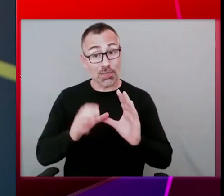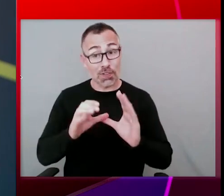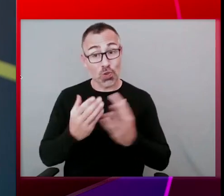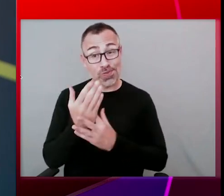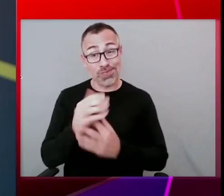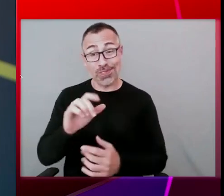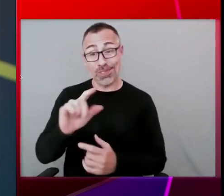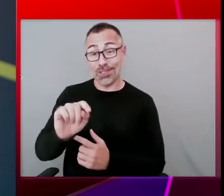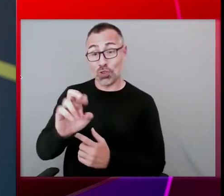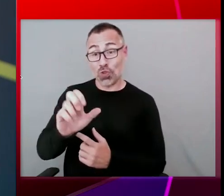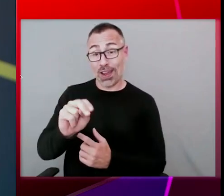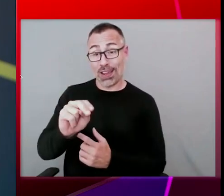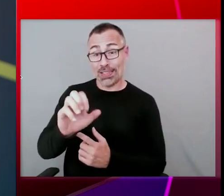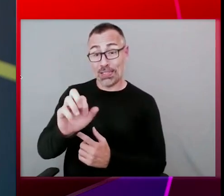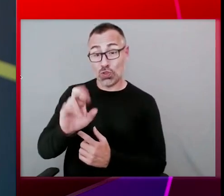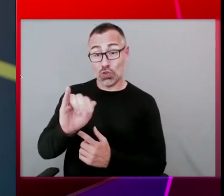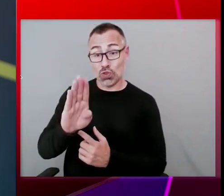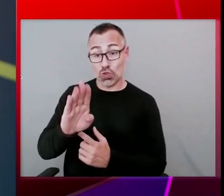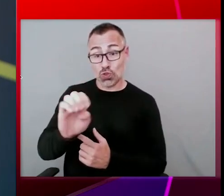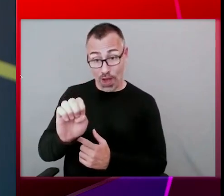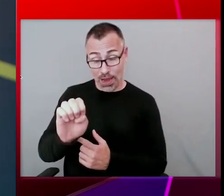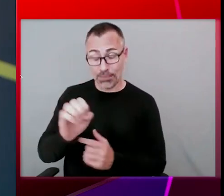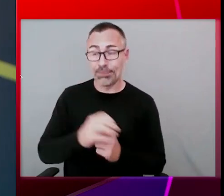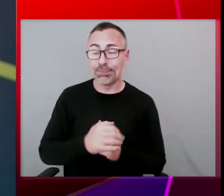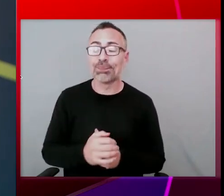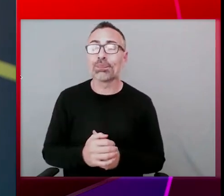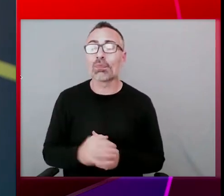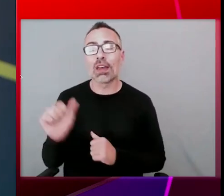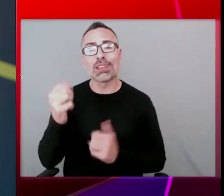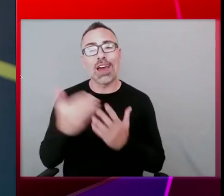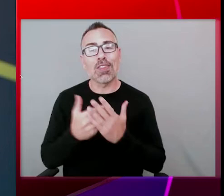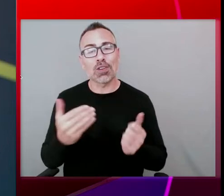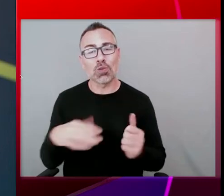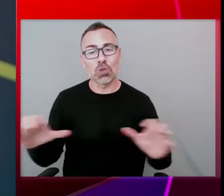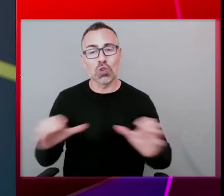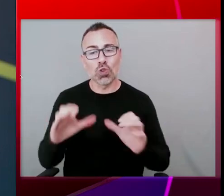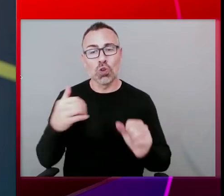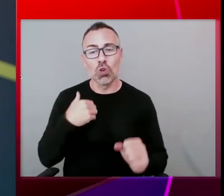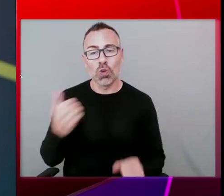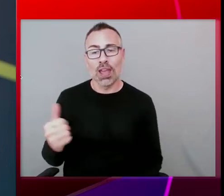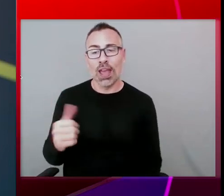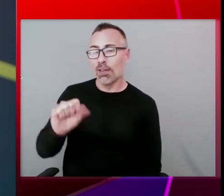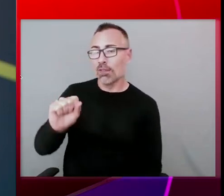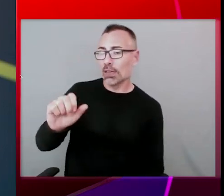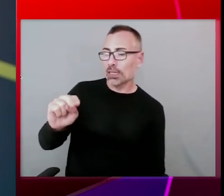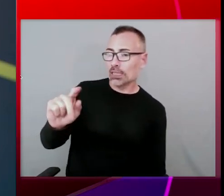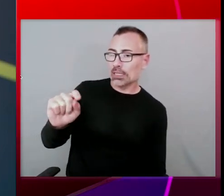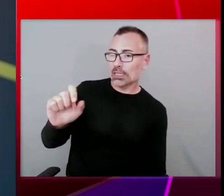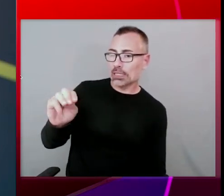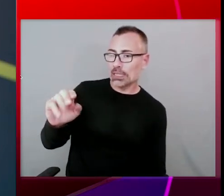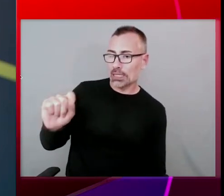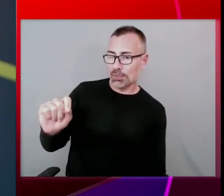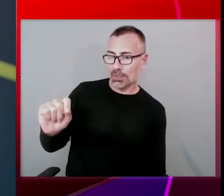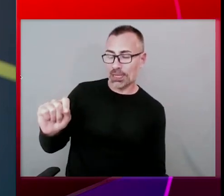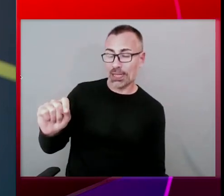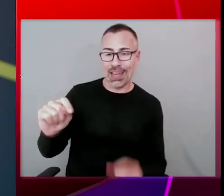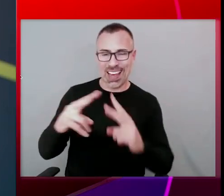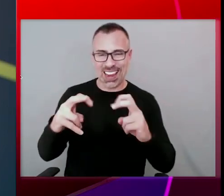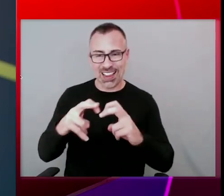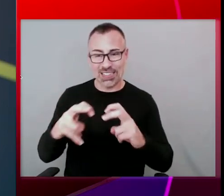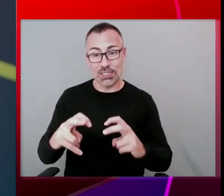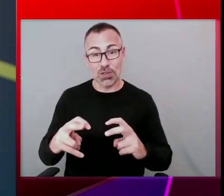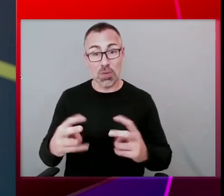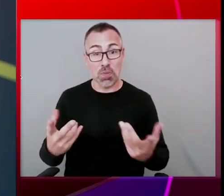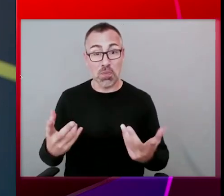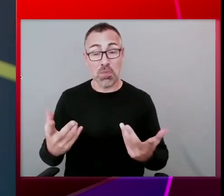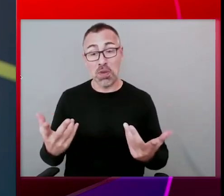Transcribe. The other thing that we're doing is we have a sentiment analysis built in. So based on what you said, if you said, my